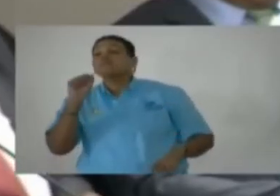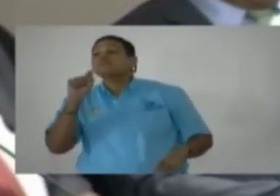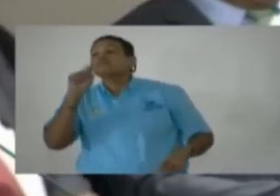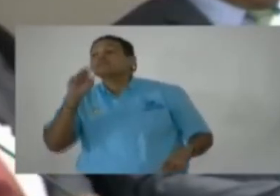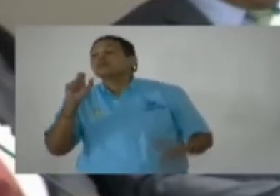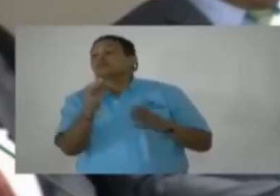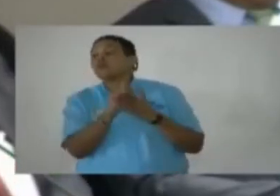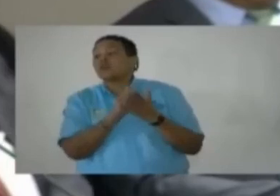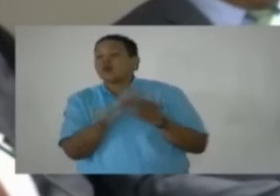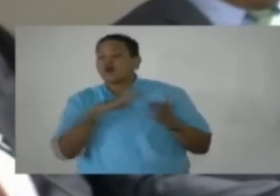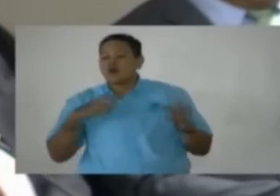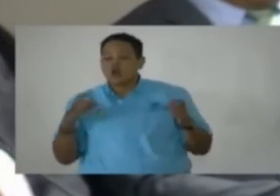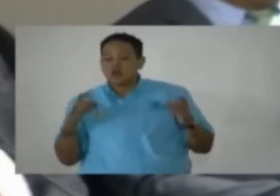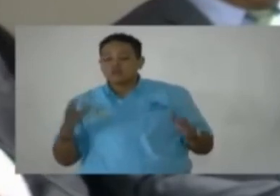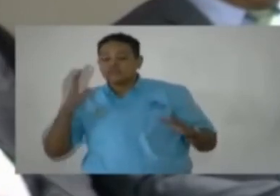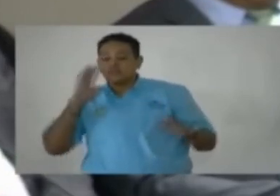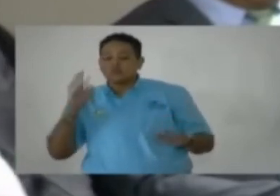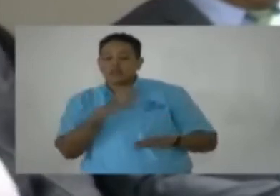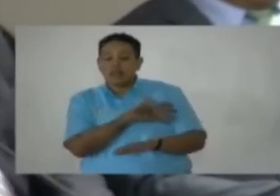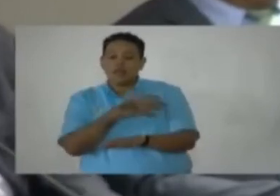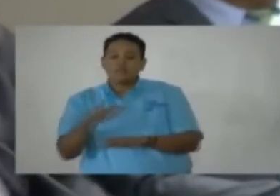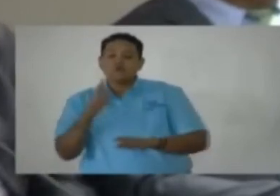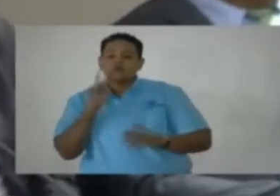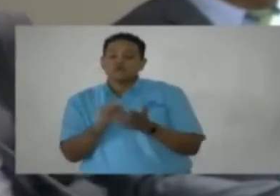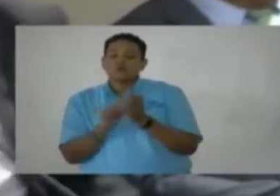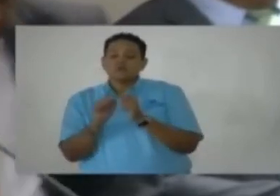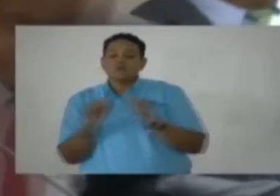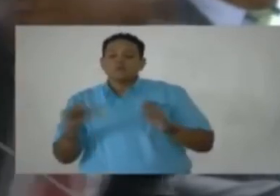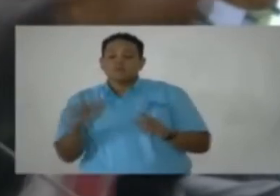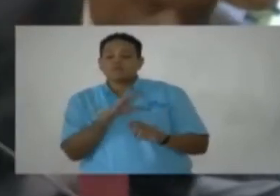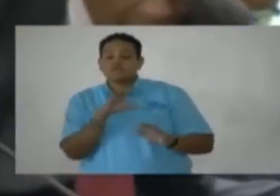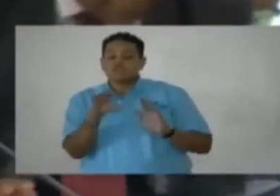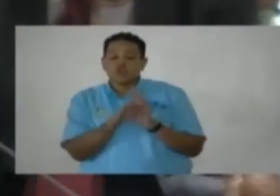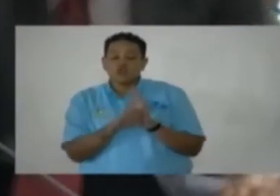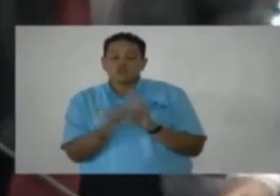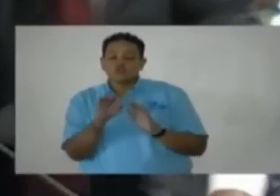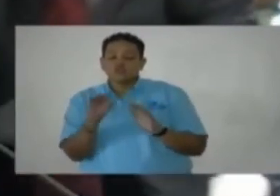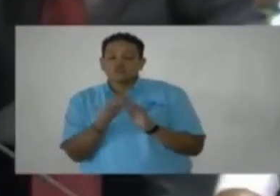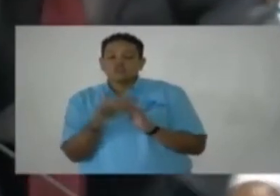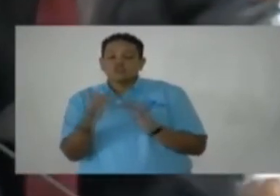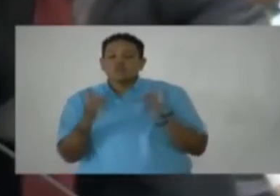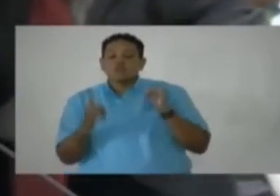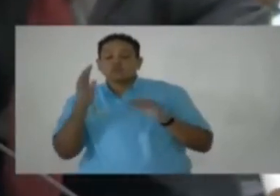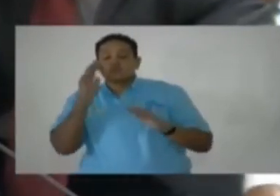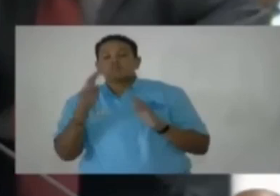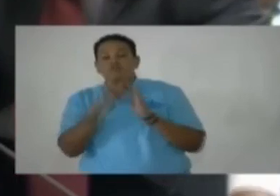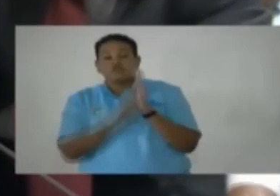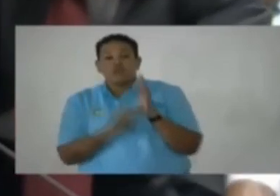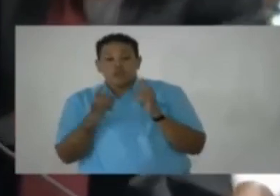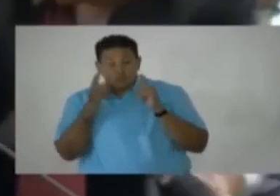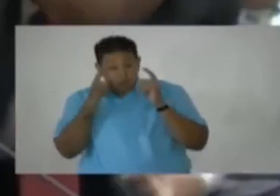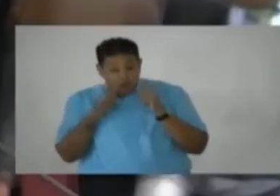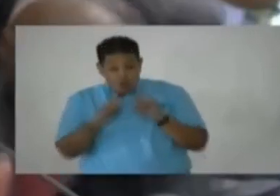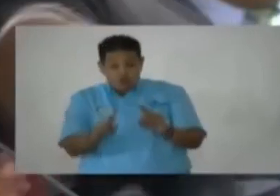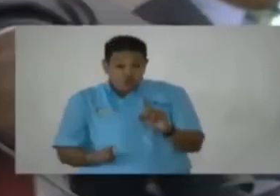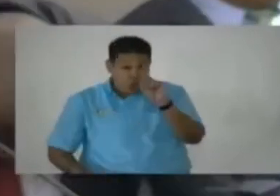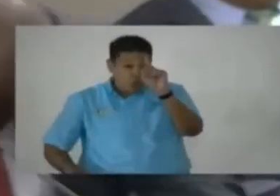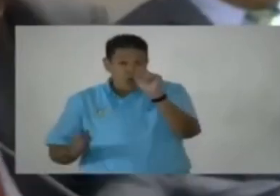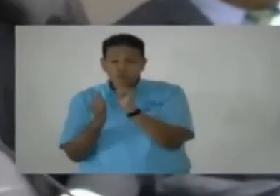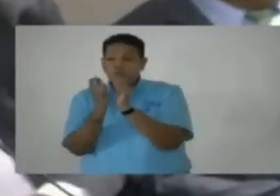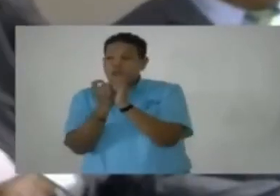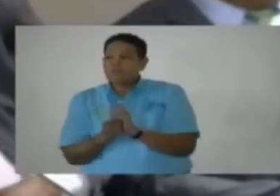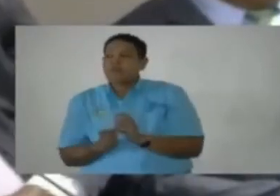statute law commissioners will be empowered to publish the Constitution of Jamaica, which will be read and construed as one